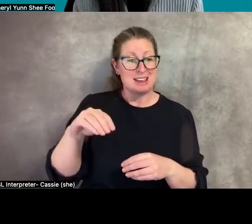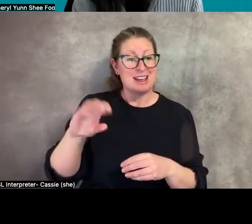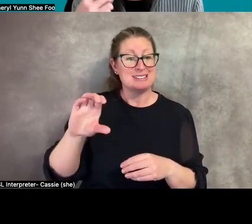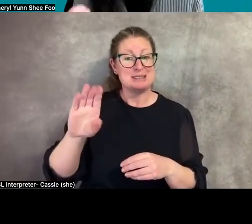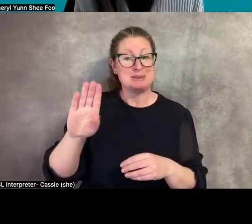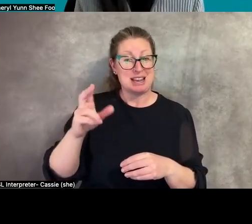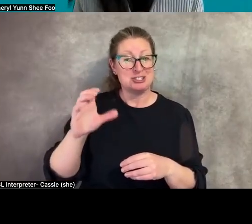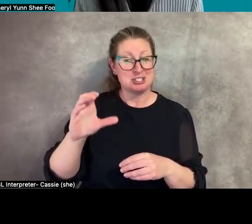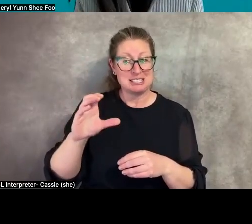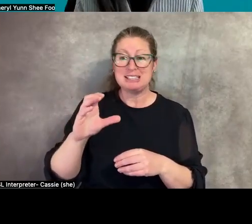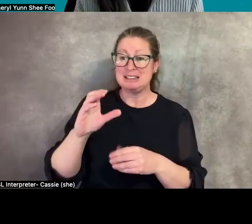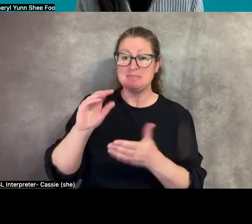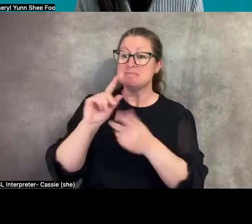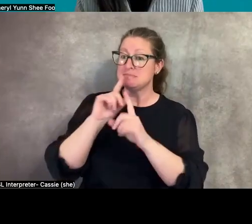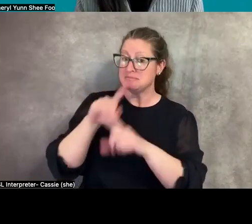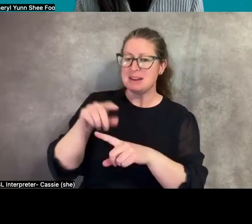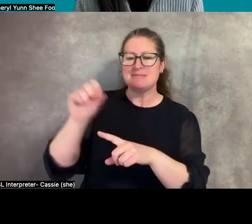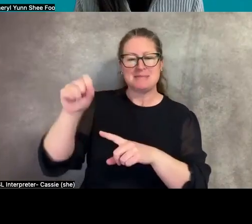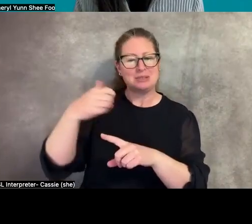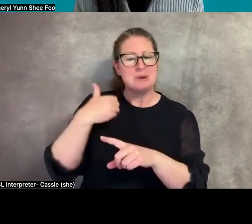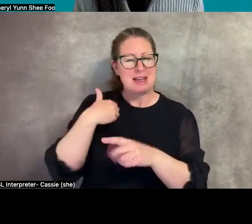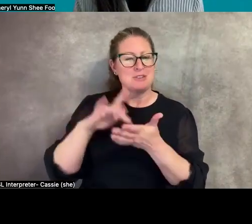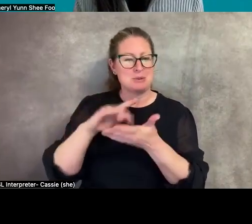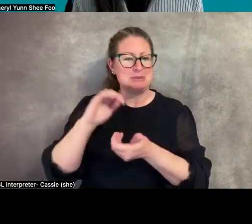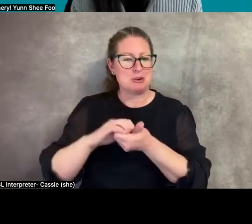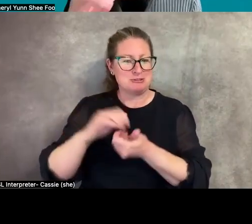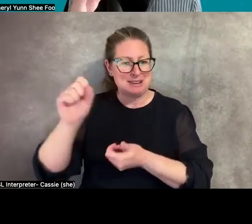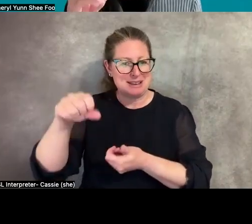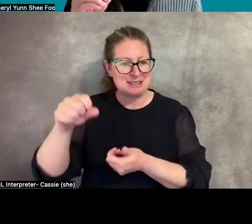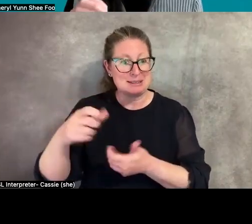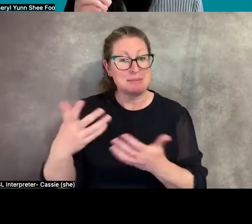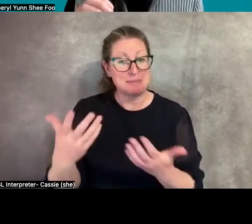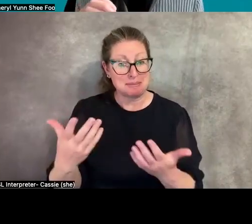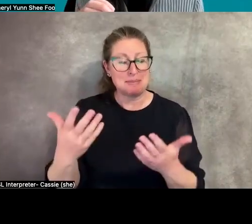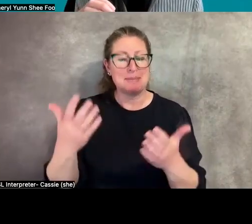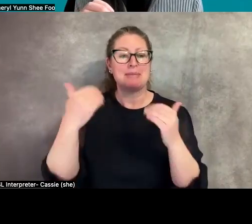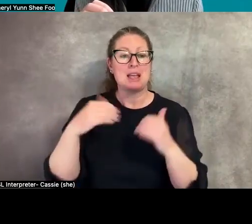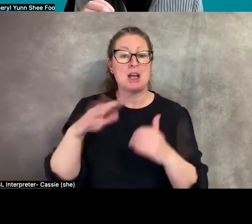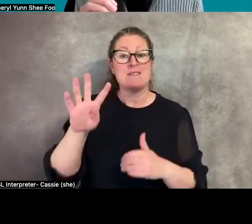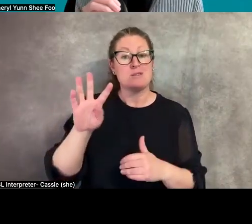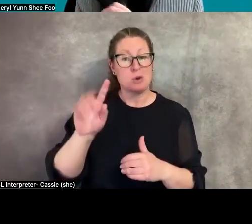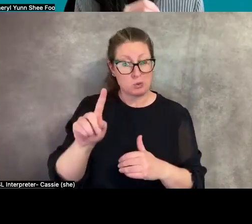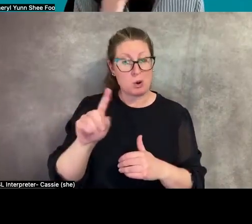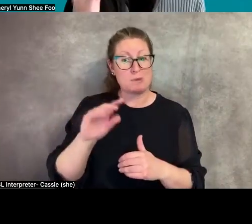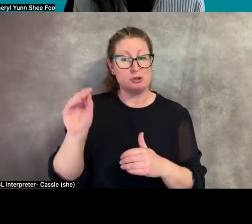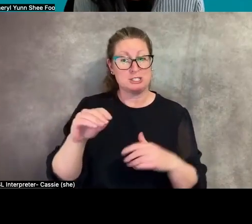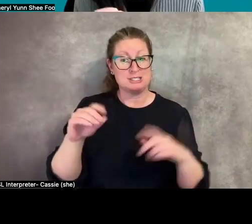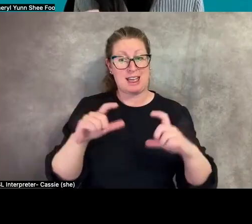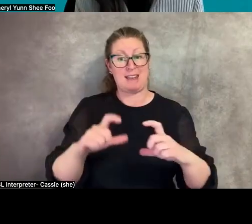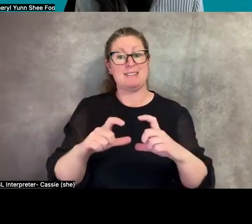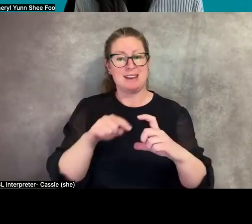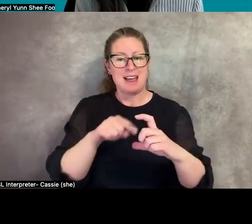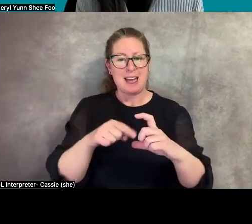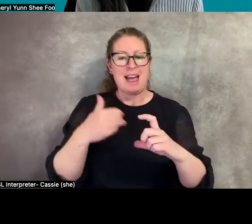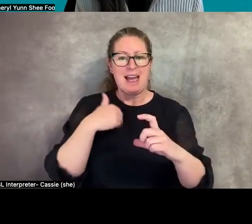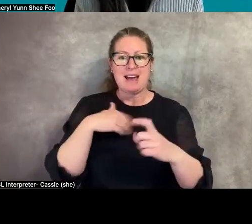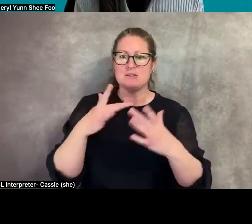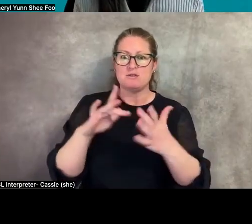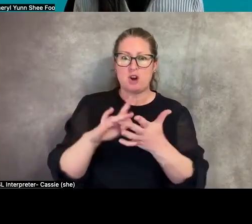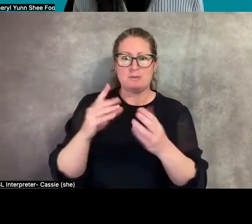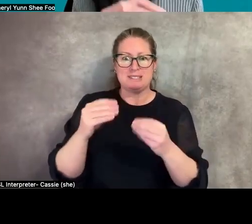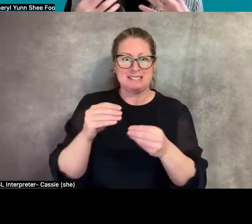CBHCs report some type of pharmacy partnership, and 41% of them have a co-located